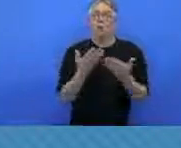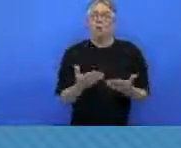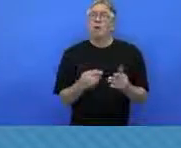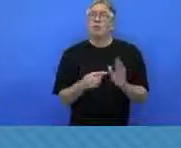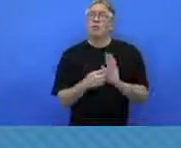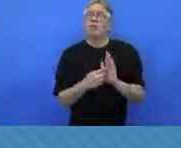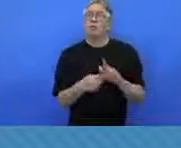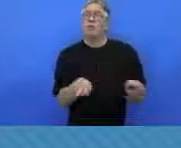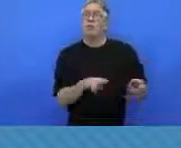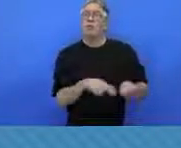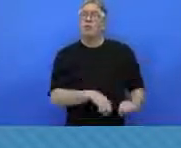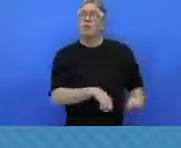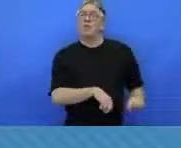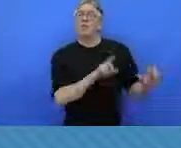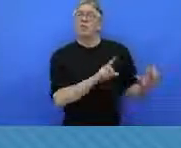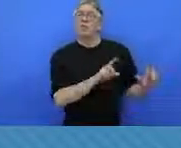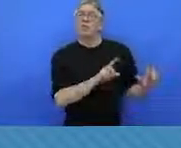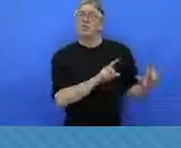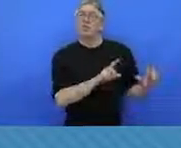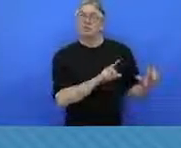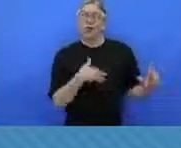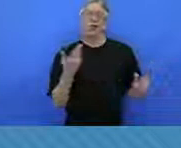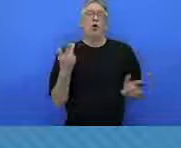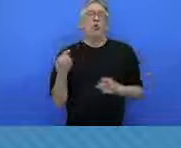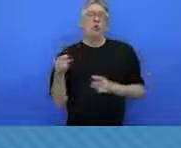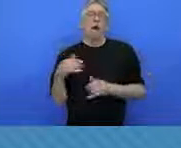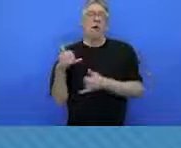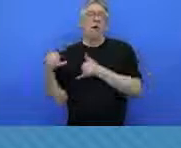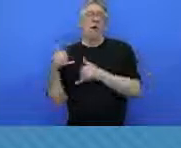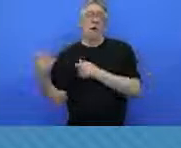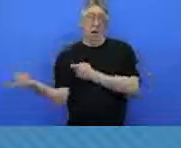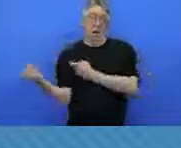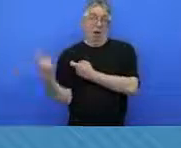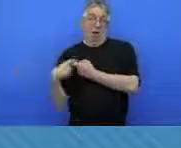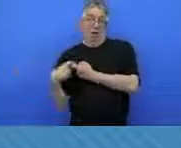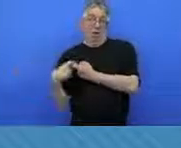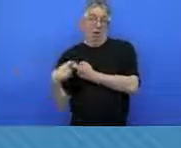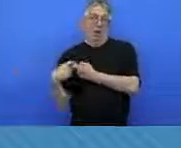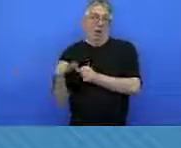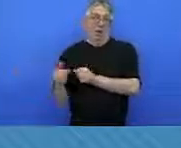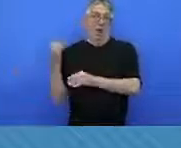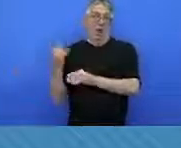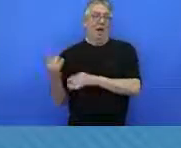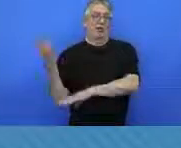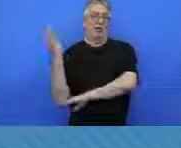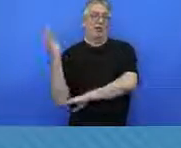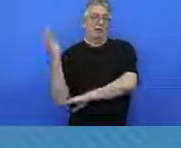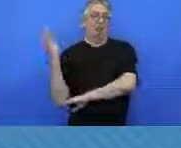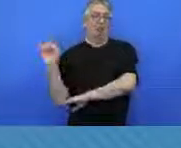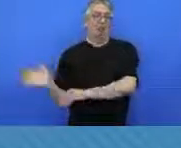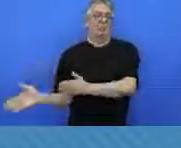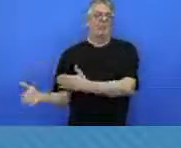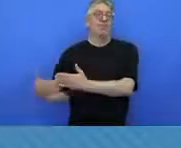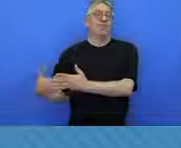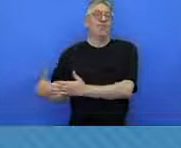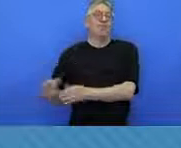try to reconnect with us and get to present the last piece of his report